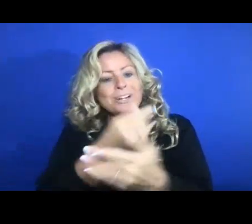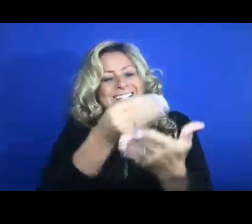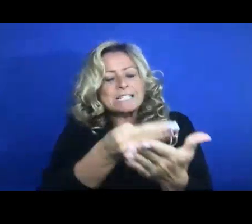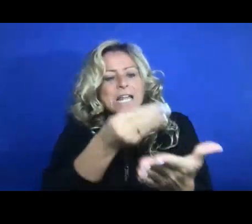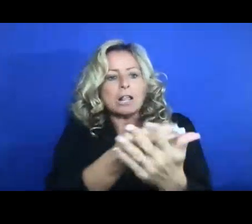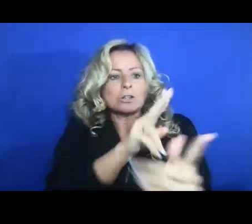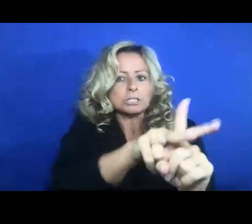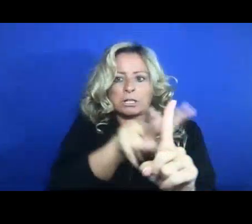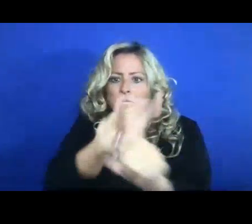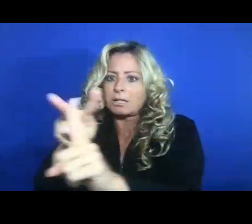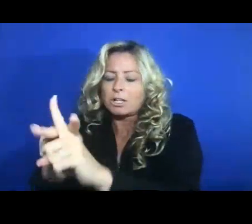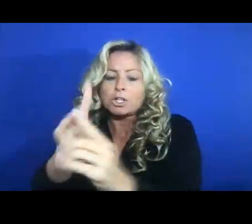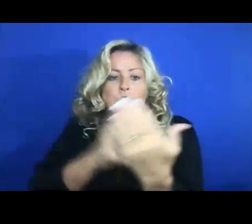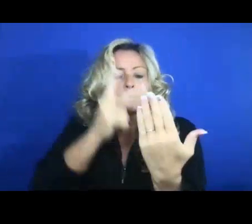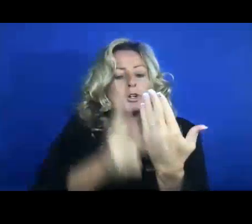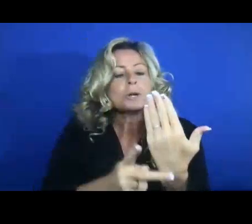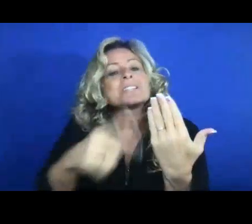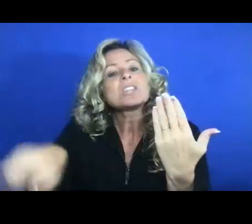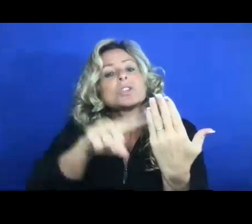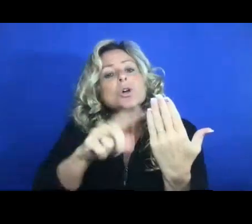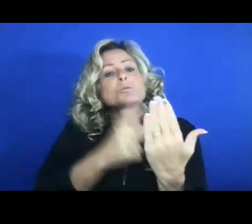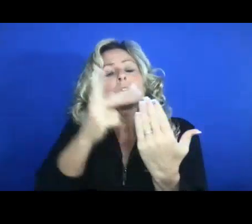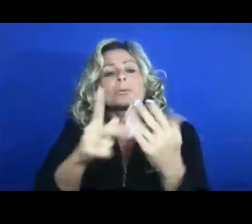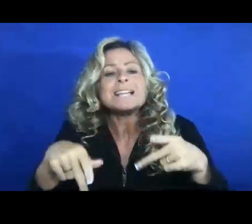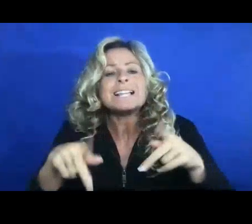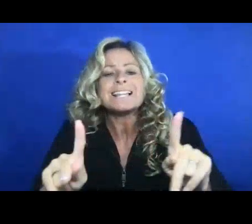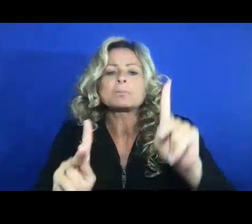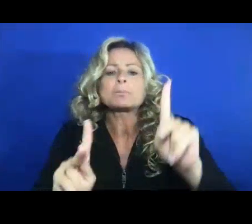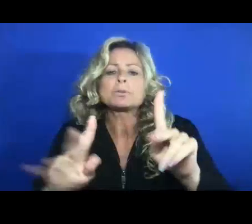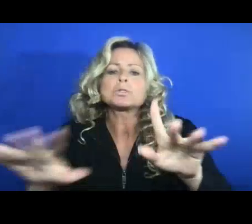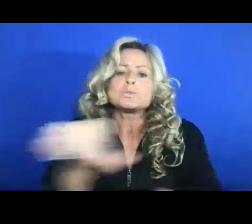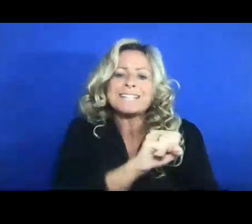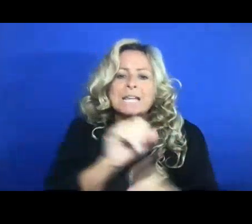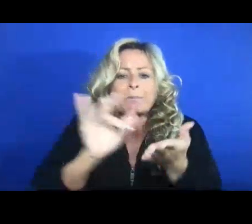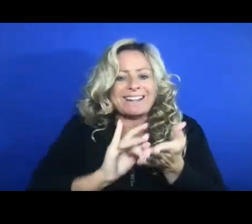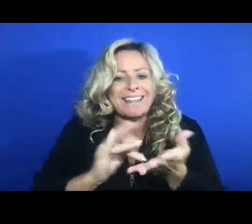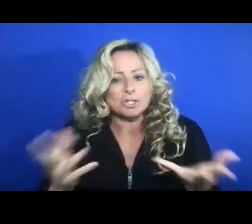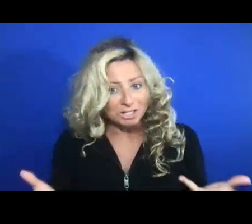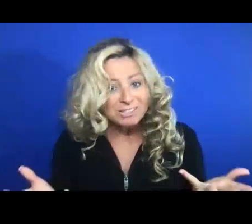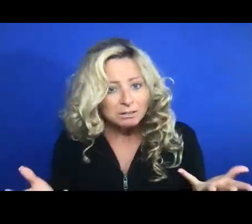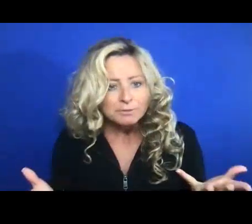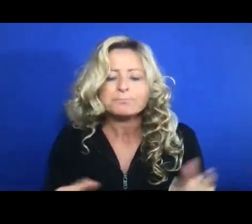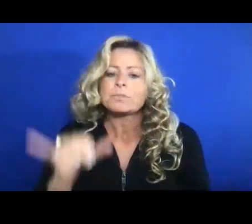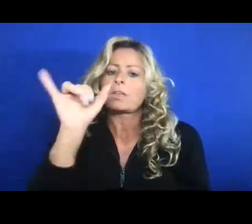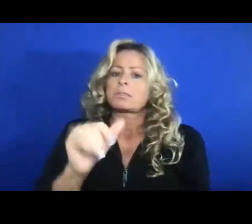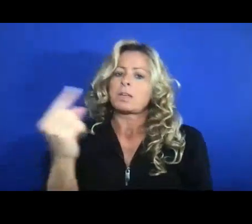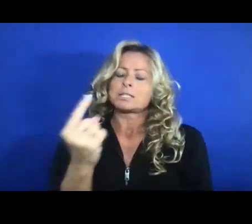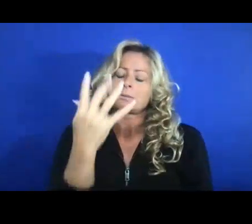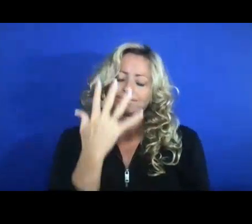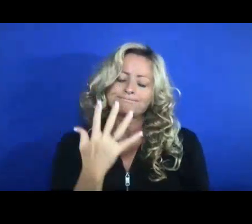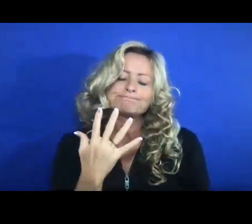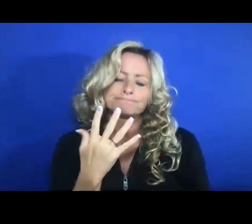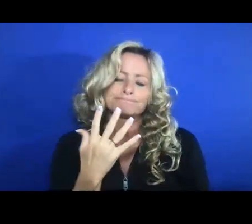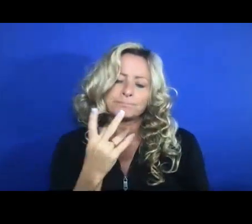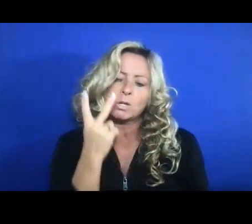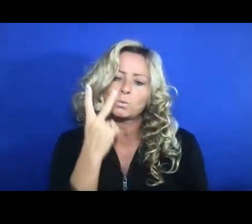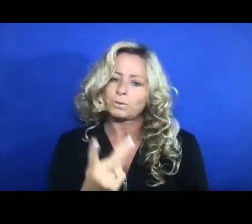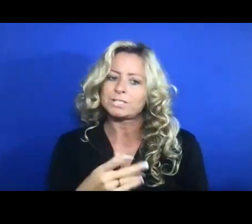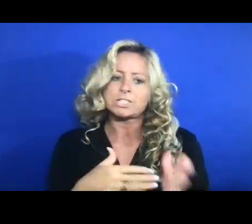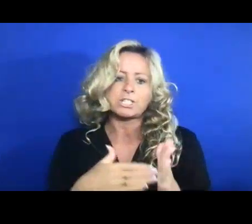to programs, that those programs allow people to take medications. Which is something that unfortunately we see far